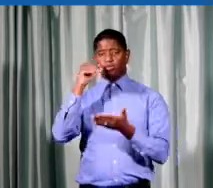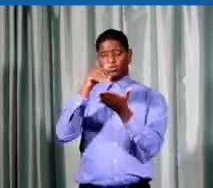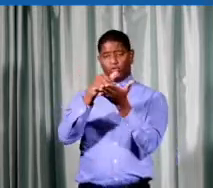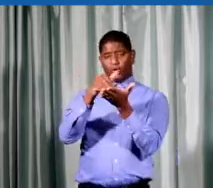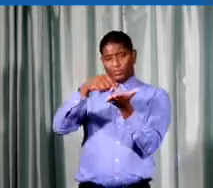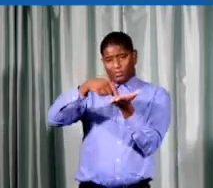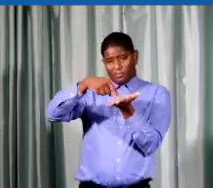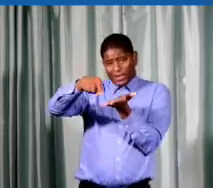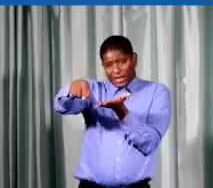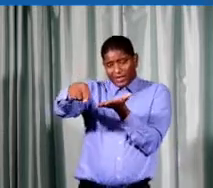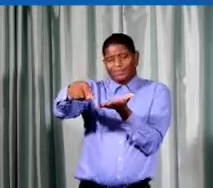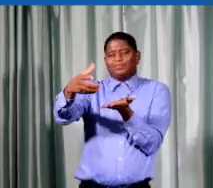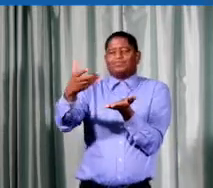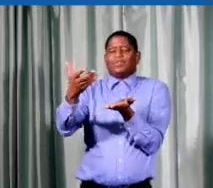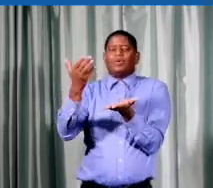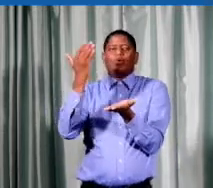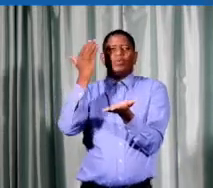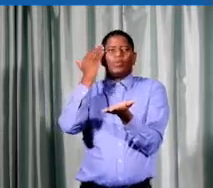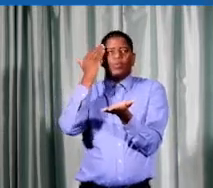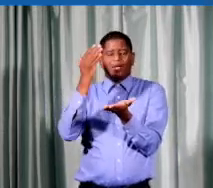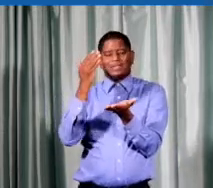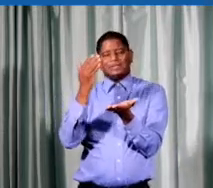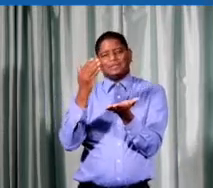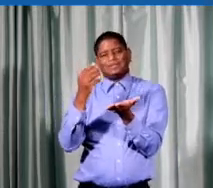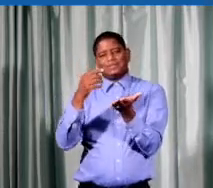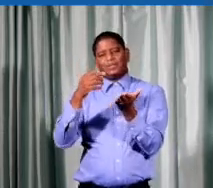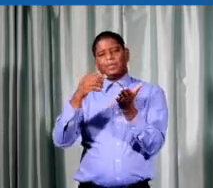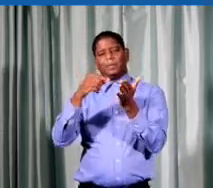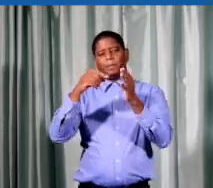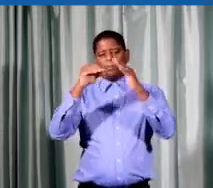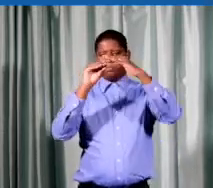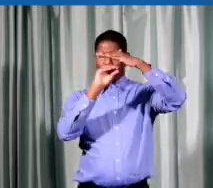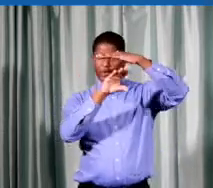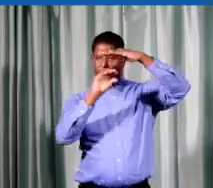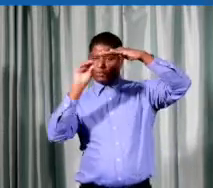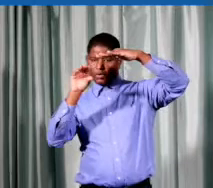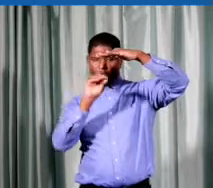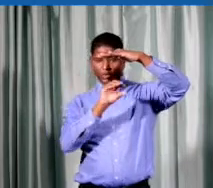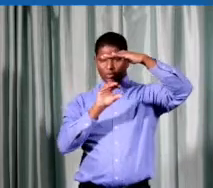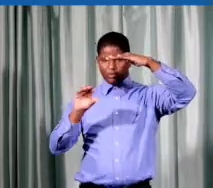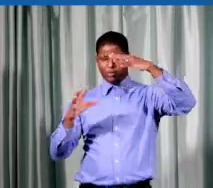cash, credit, equity. That is what they will call a journal entry.